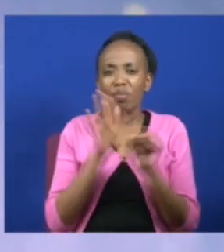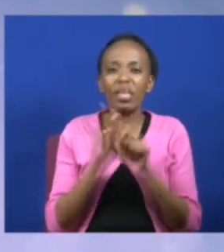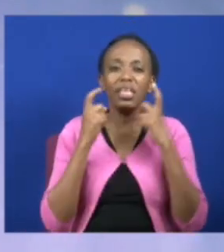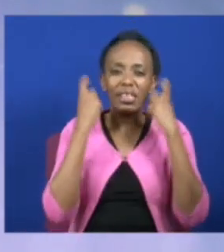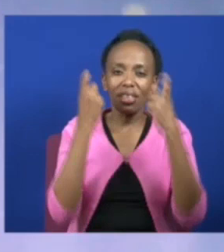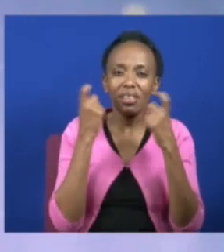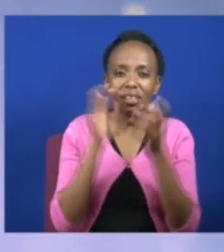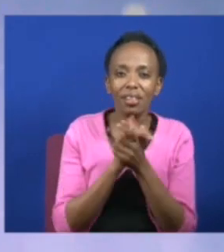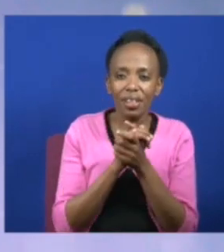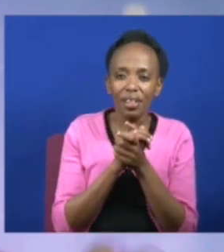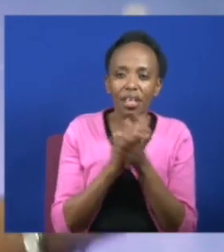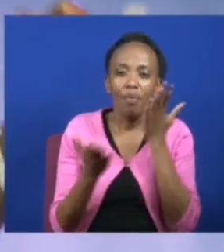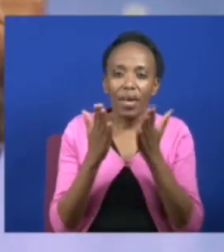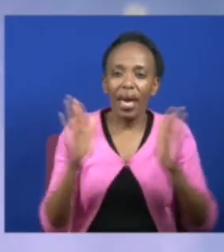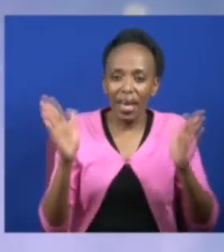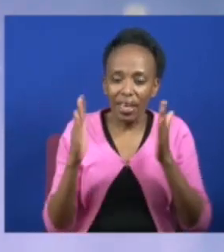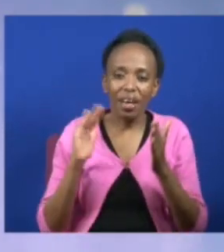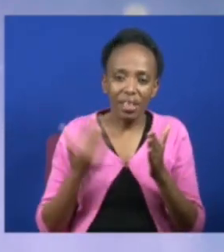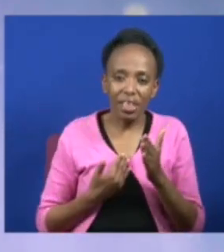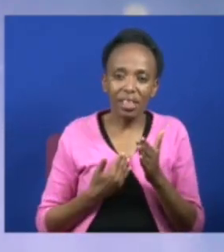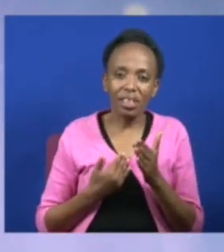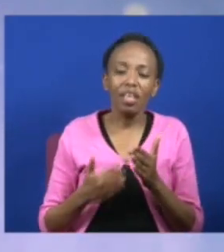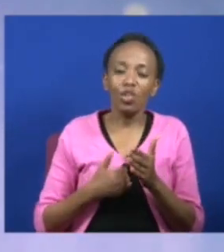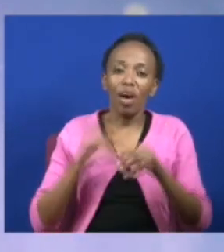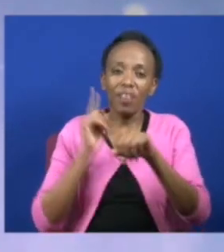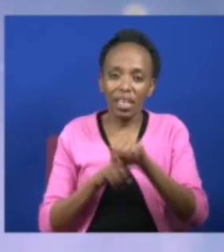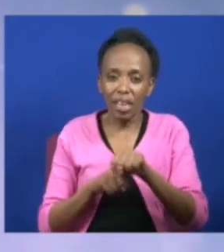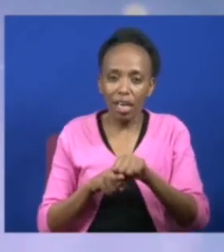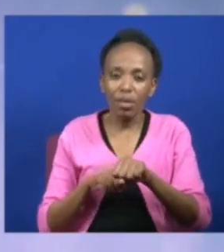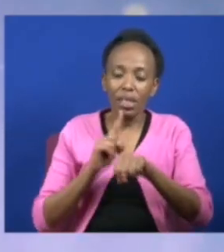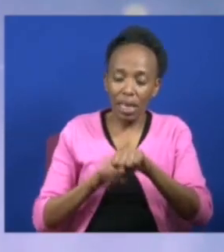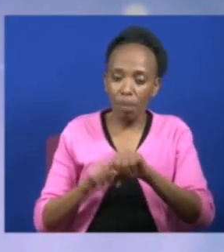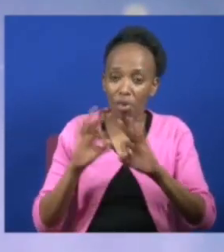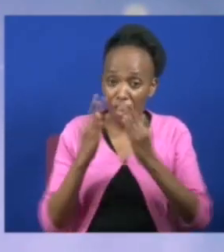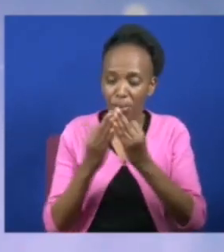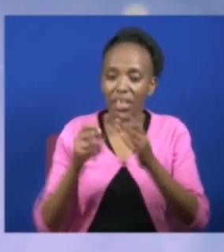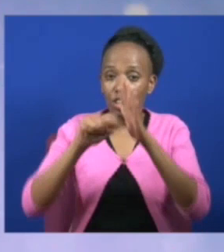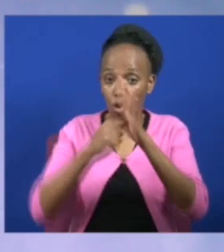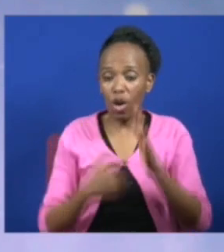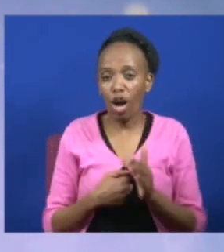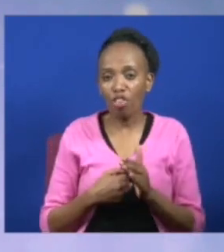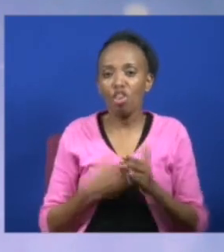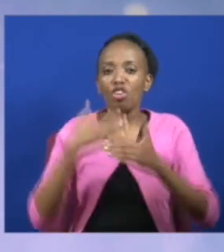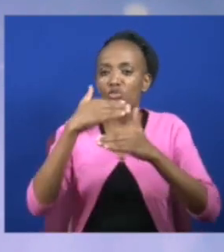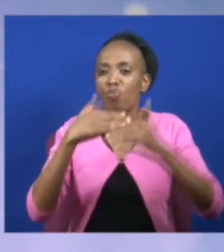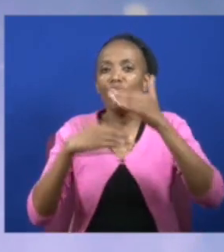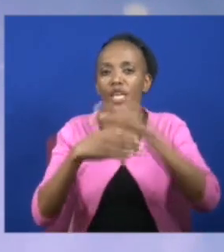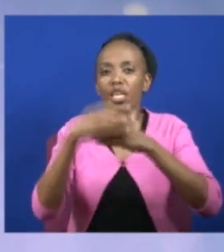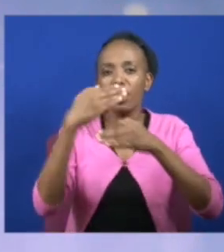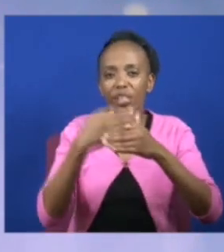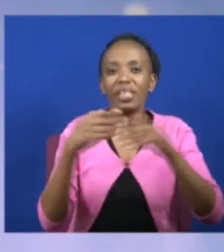multitude of sins. May I encourage us to take the time when families are in lockdown to